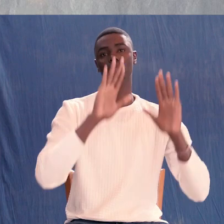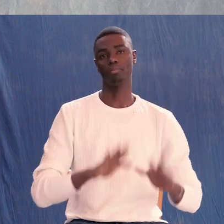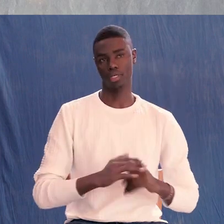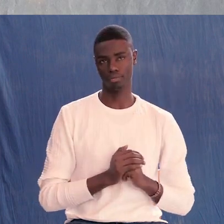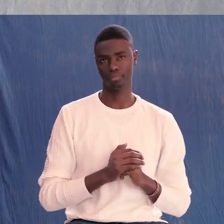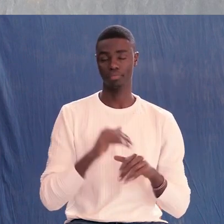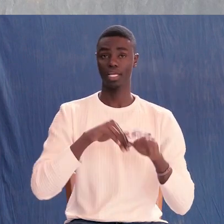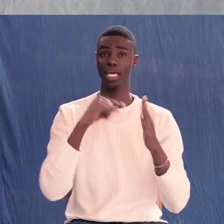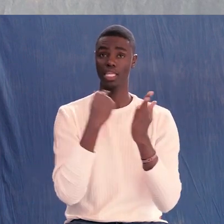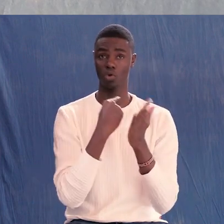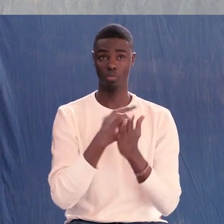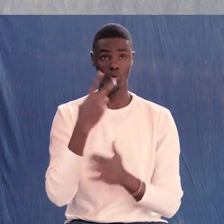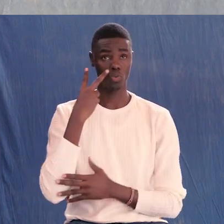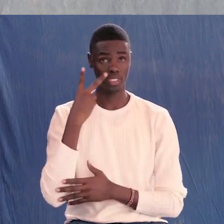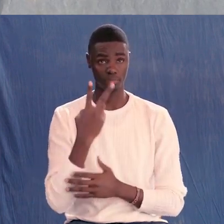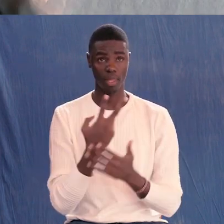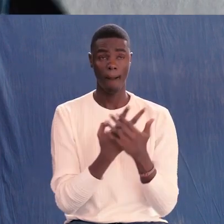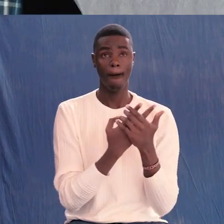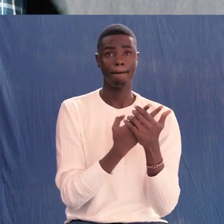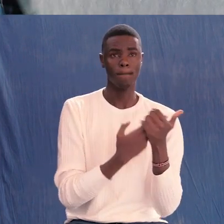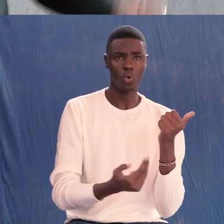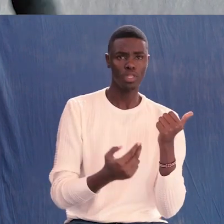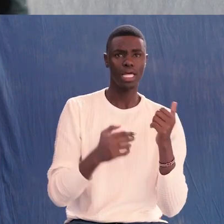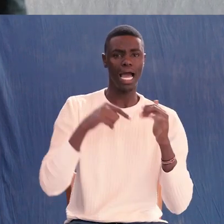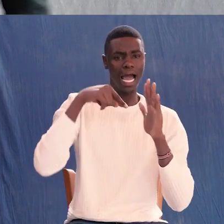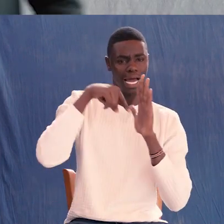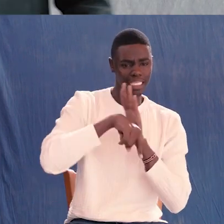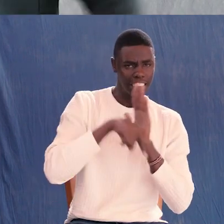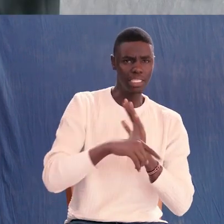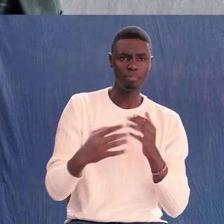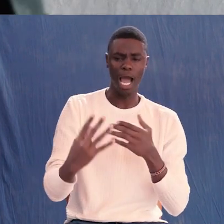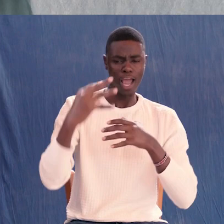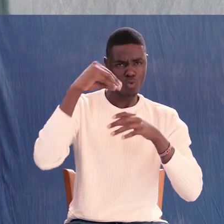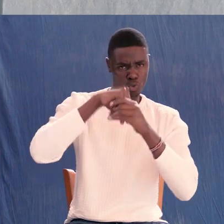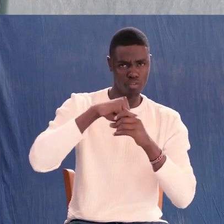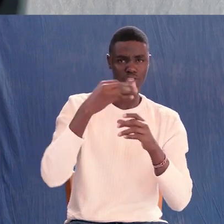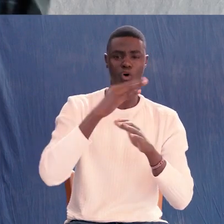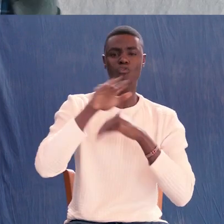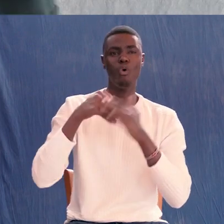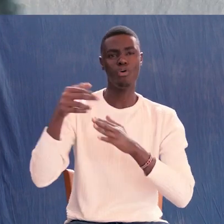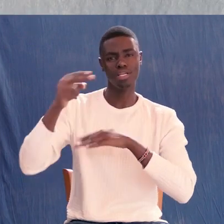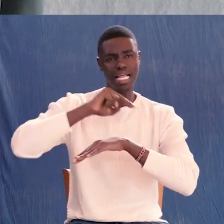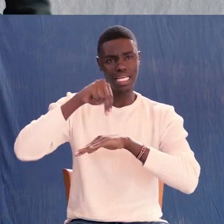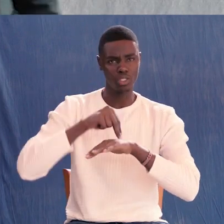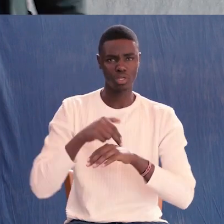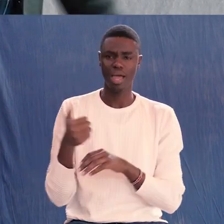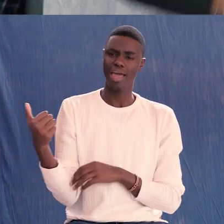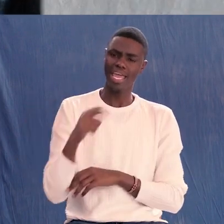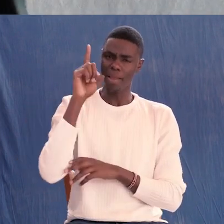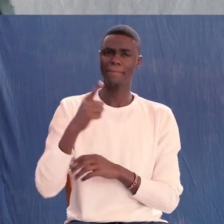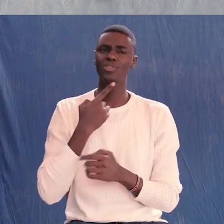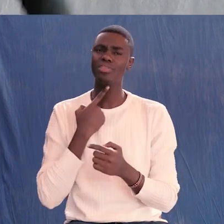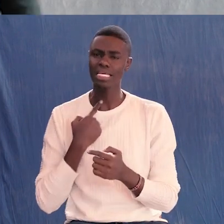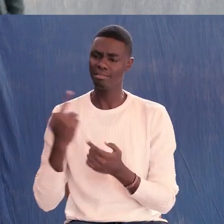In the gospel, we see both a radical inclusivity that says, of all the nations, come, if anyone is thirsty,